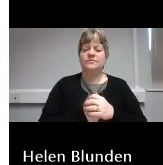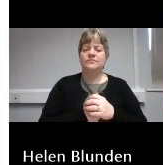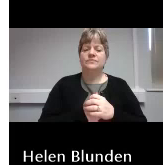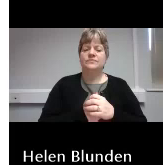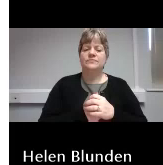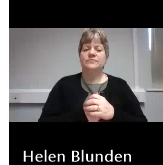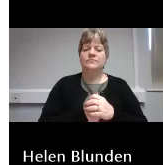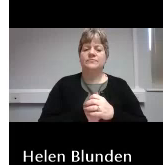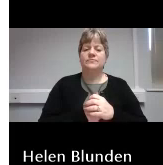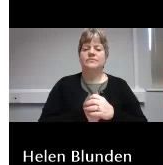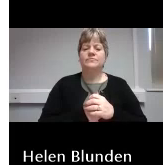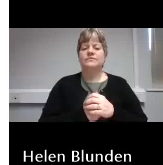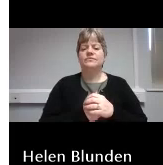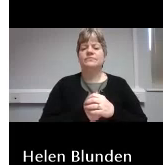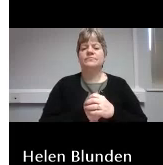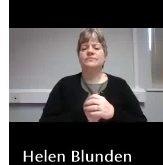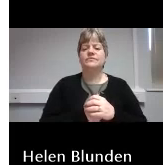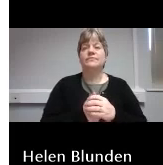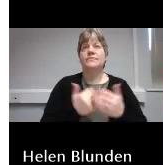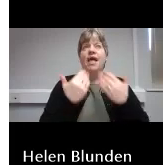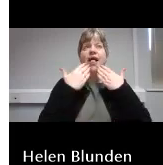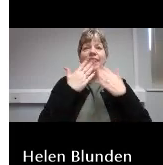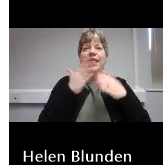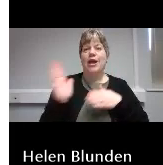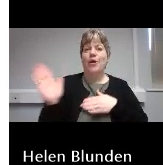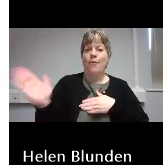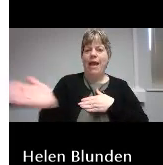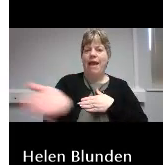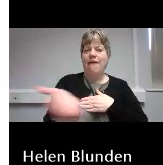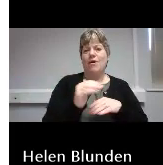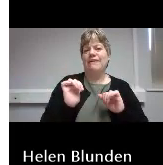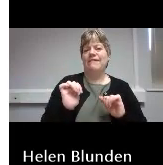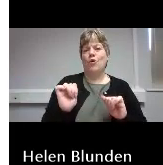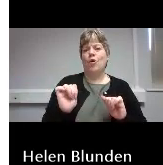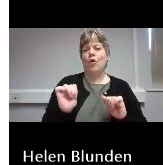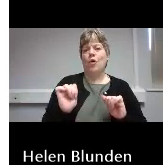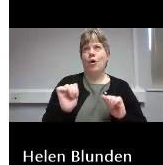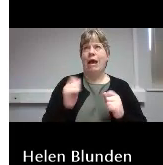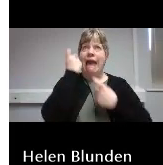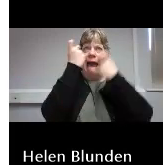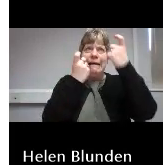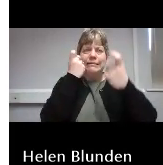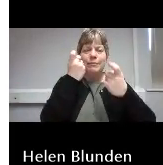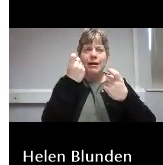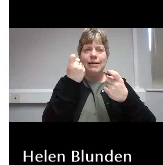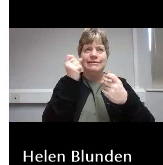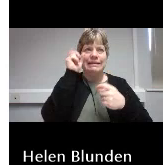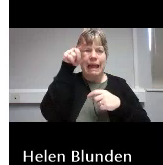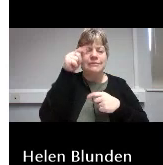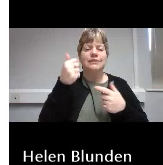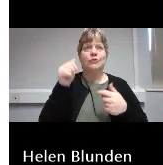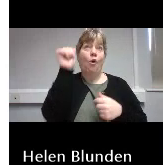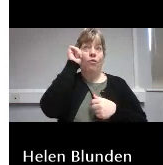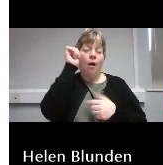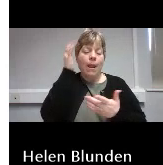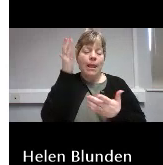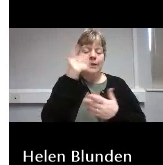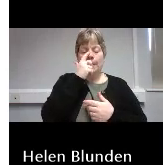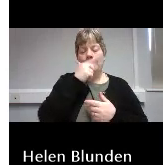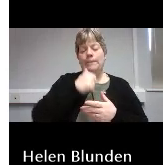Thank you, Nikki. So thank you, everybody, for your estimates, guesses, or your knowledge on